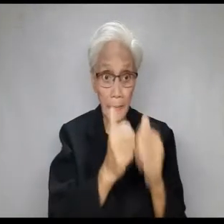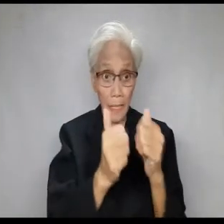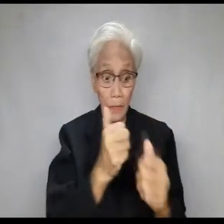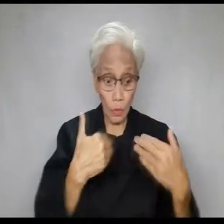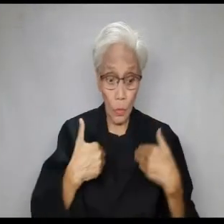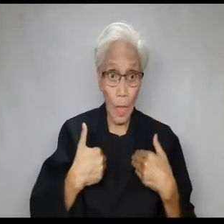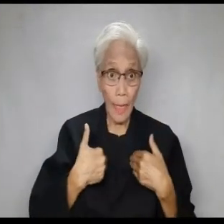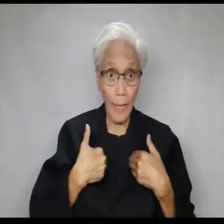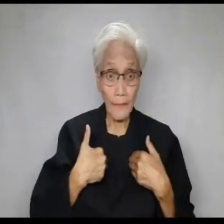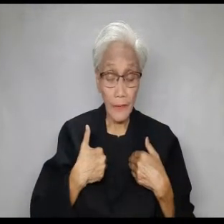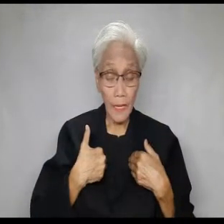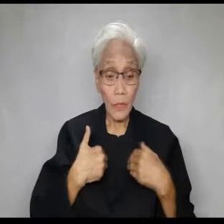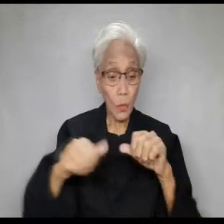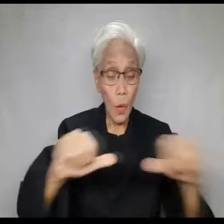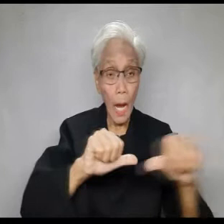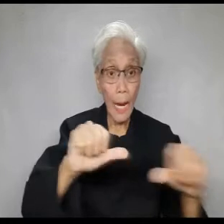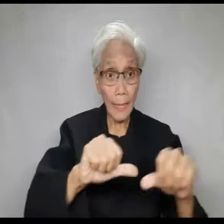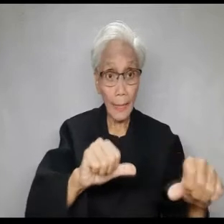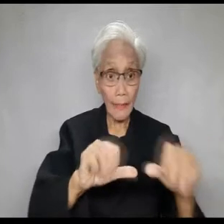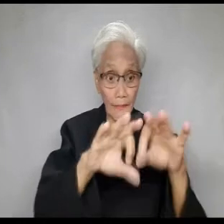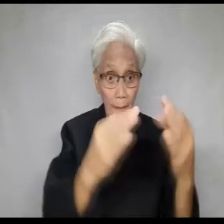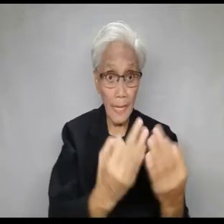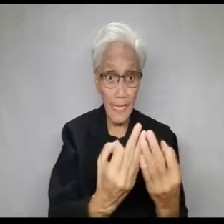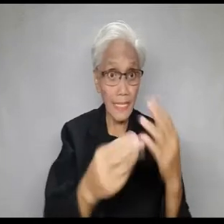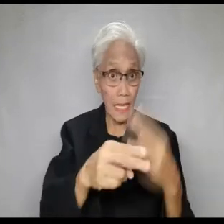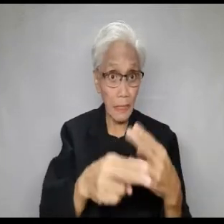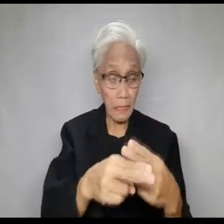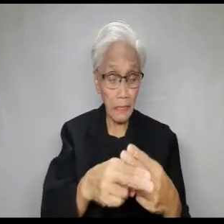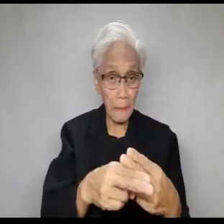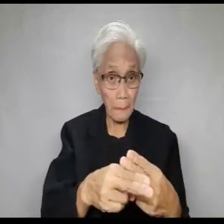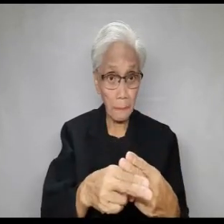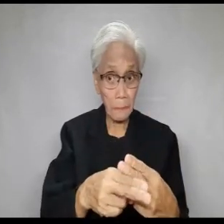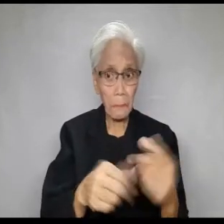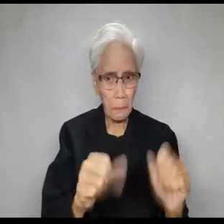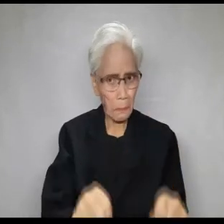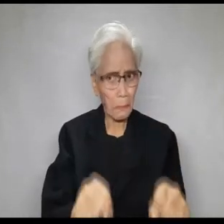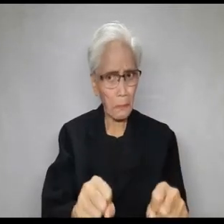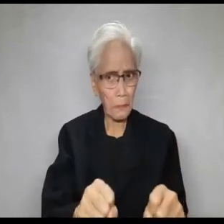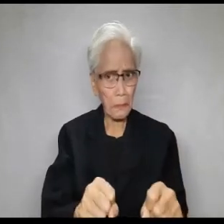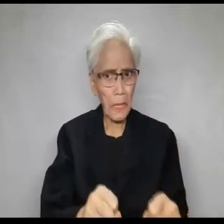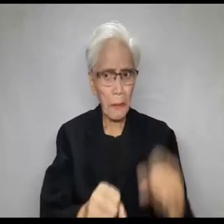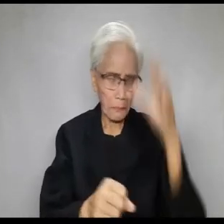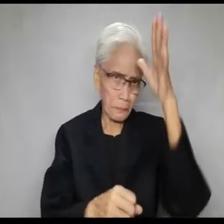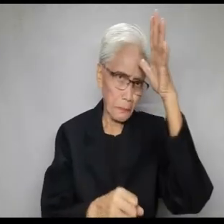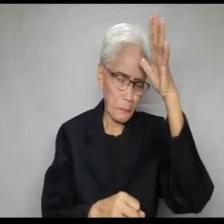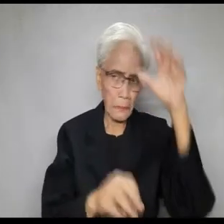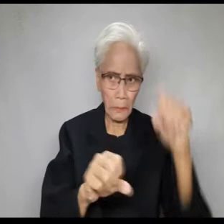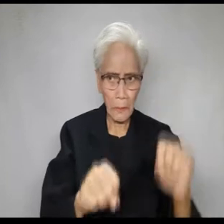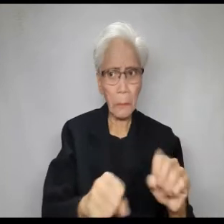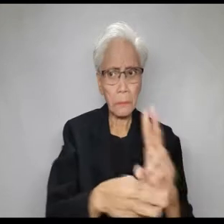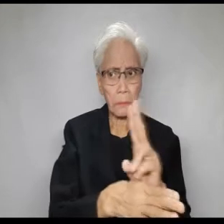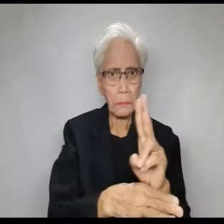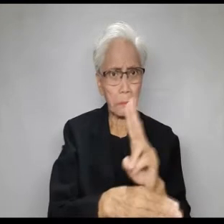possess the power to act in the family's name. In brief, the father forgives his son